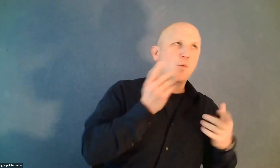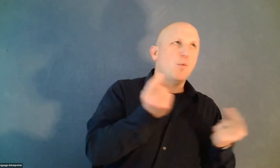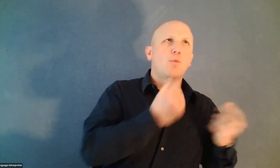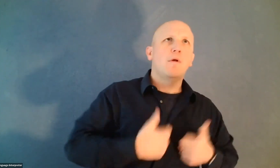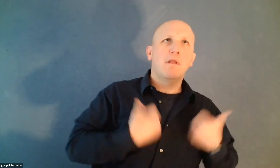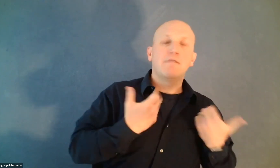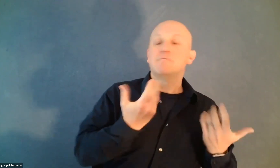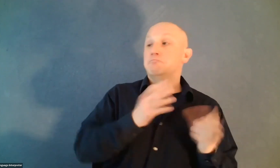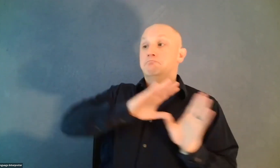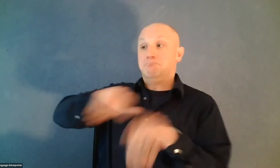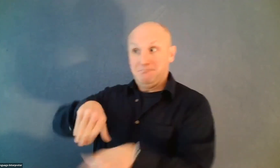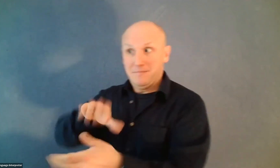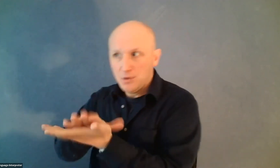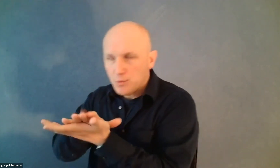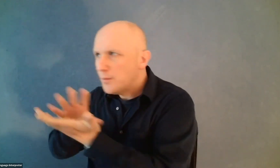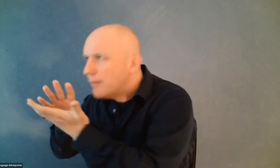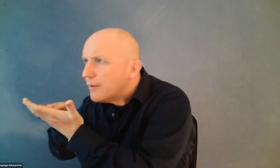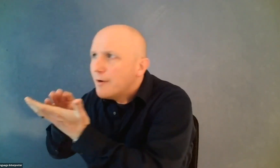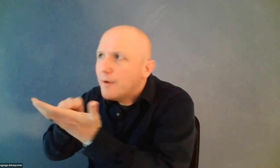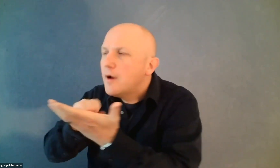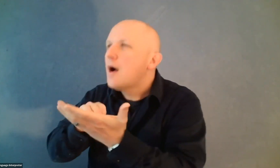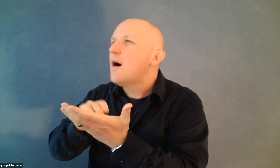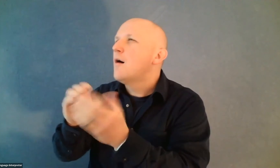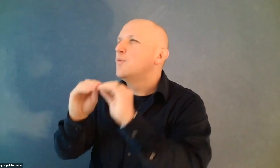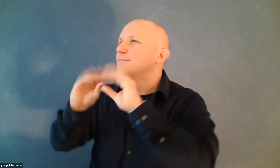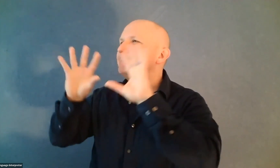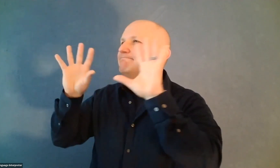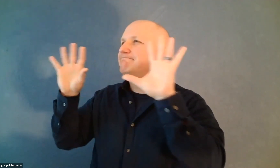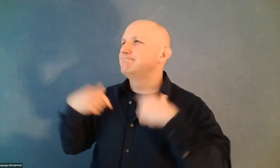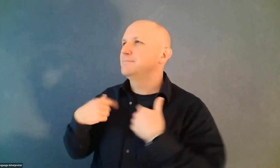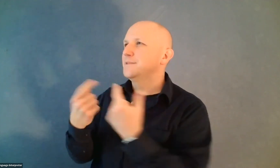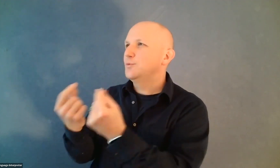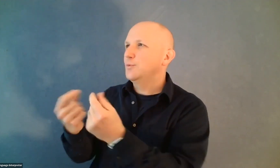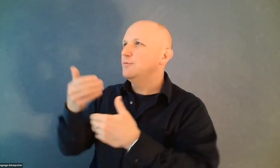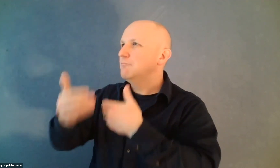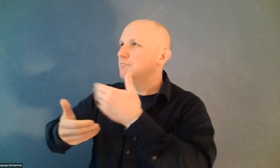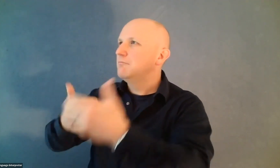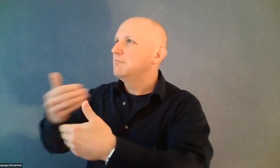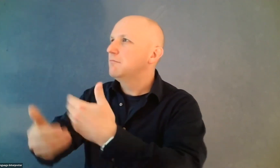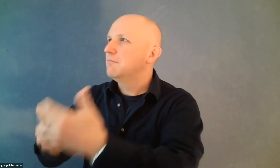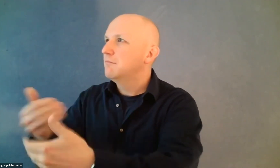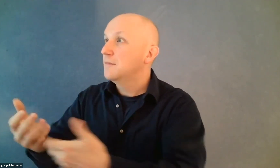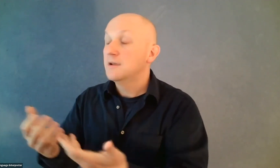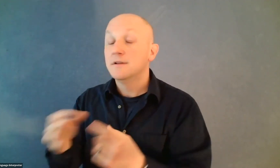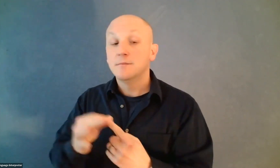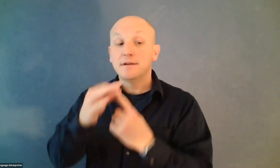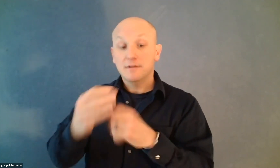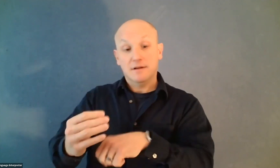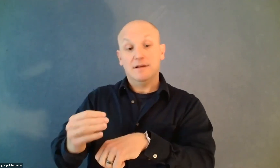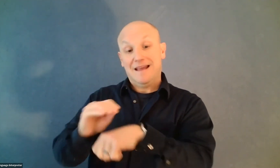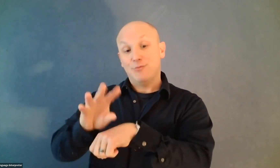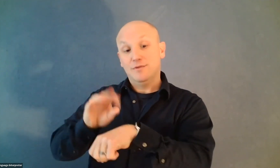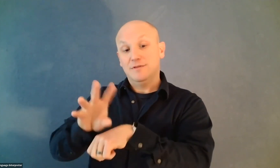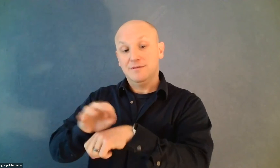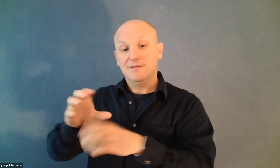back to school and be guided and especially with the counseling classes that are part of the program, they are so beneficial because